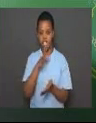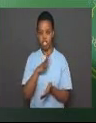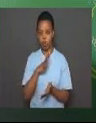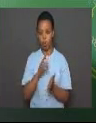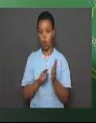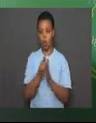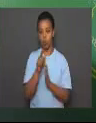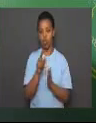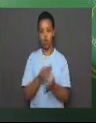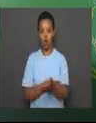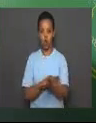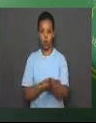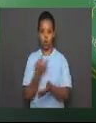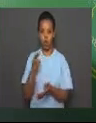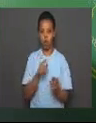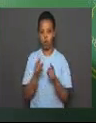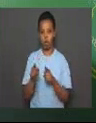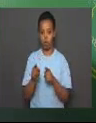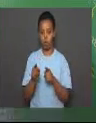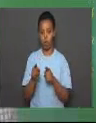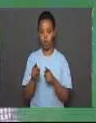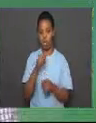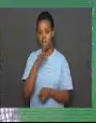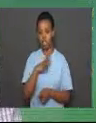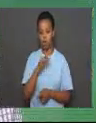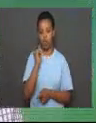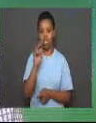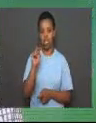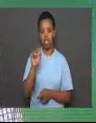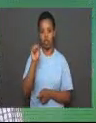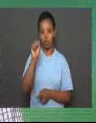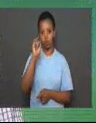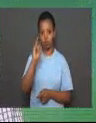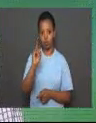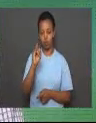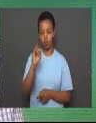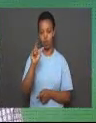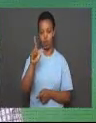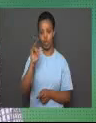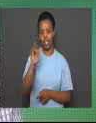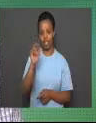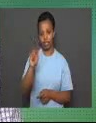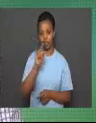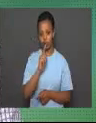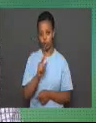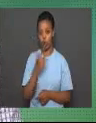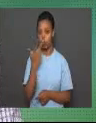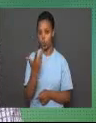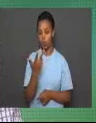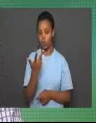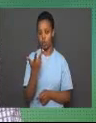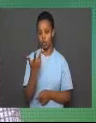hormone, or human insulin. The development of 3